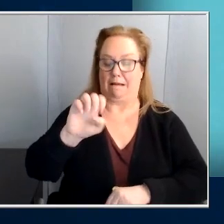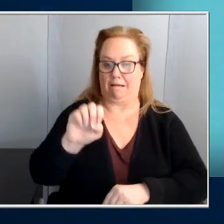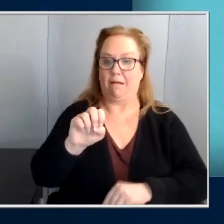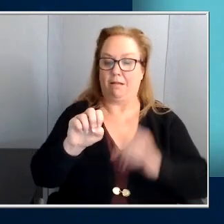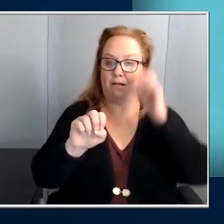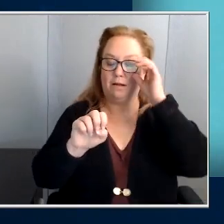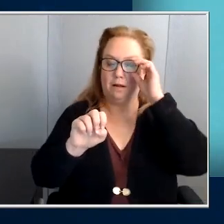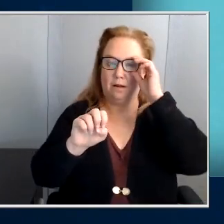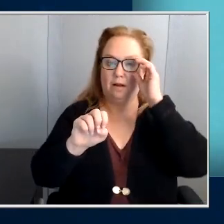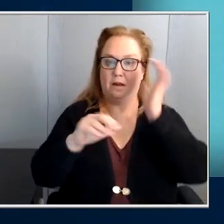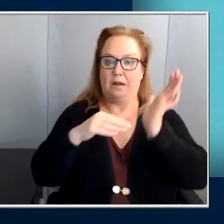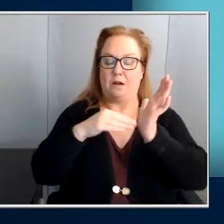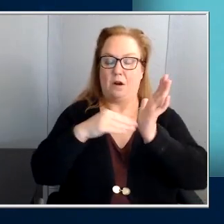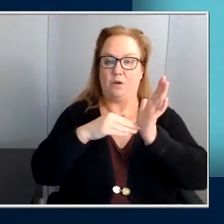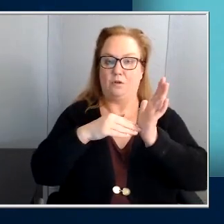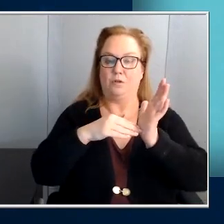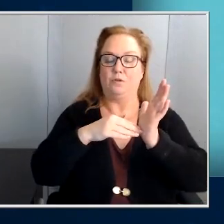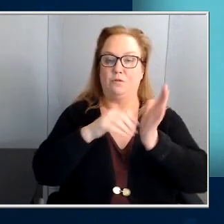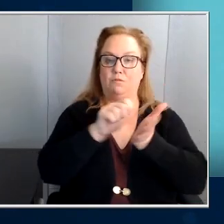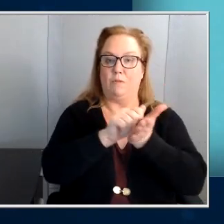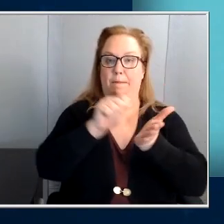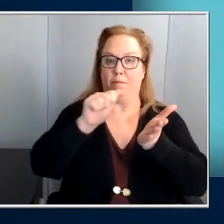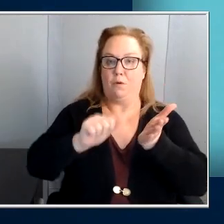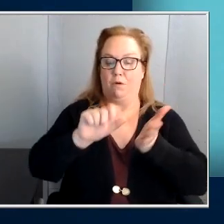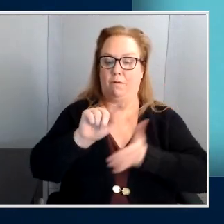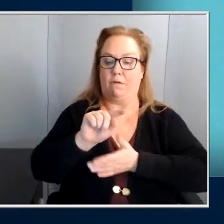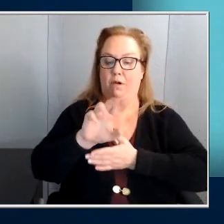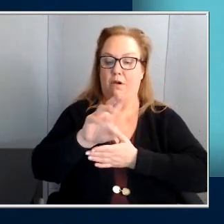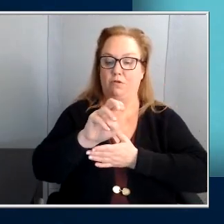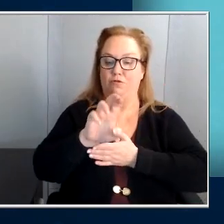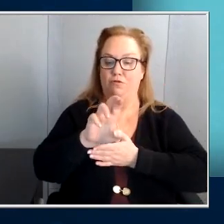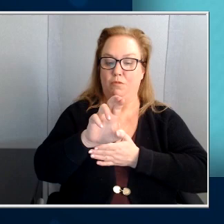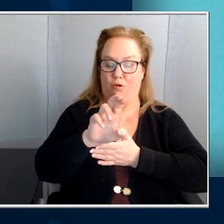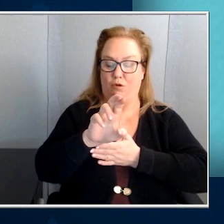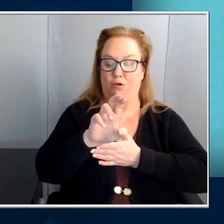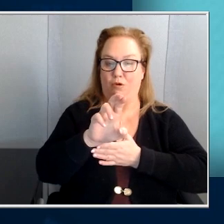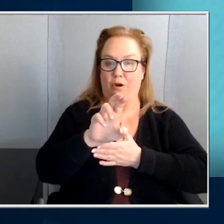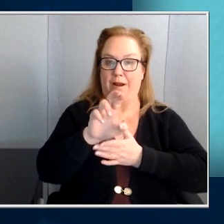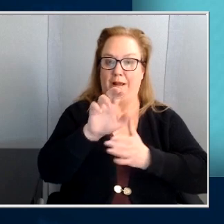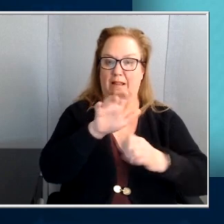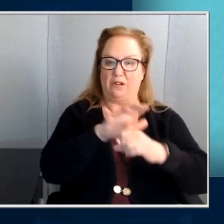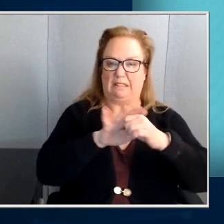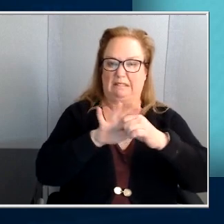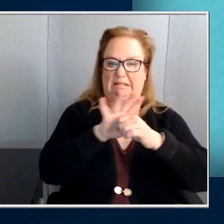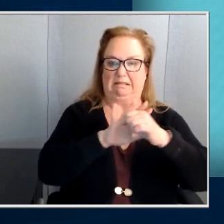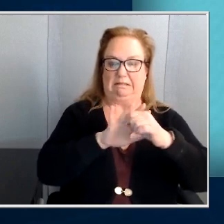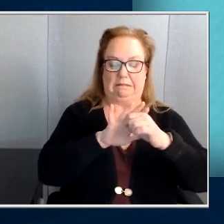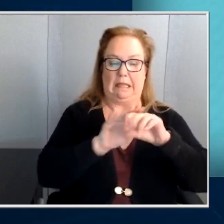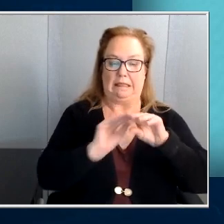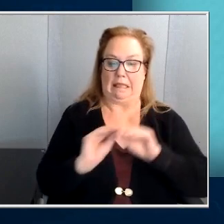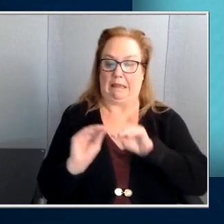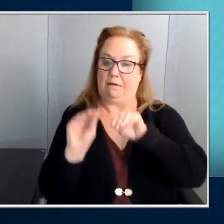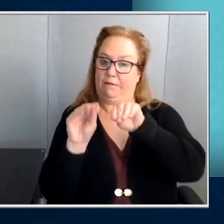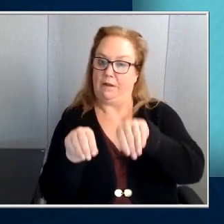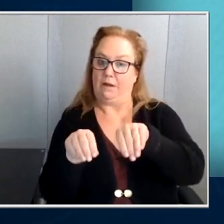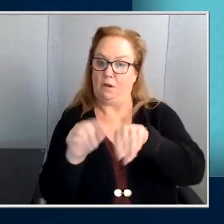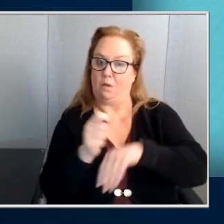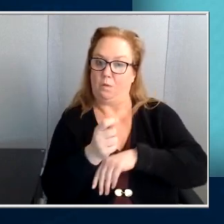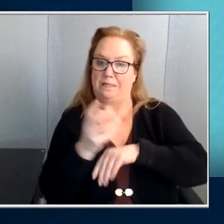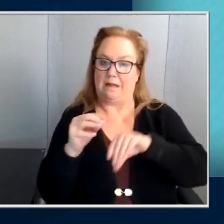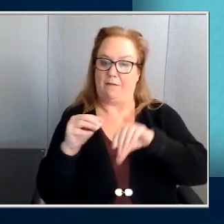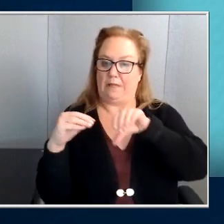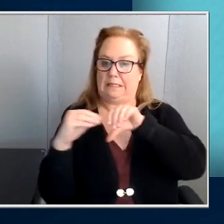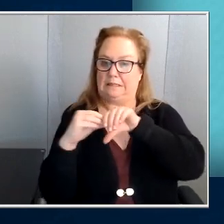doctors remove a tumor from the brain, there is a leftover cavity. They immediately fill that cavity with several of these